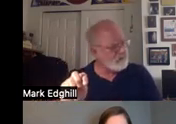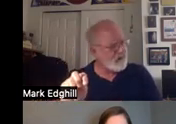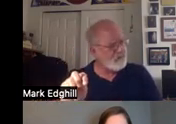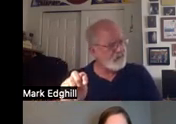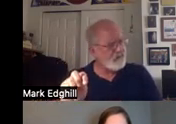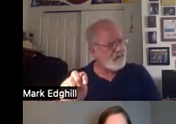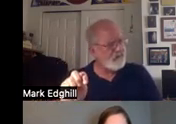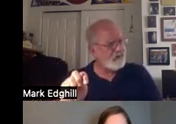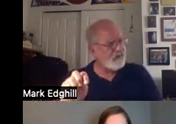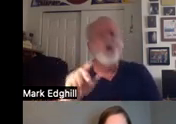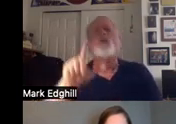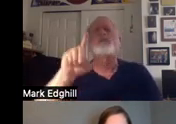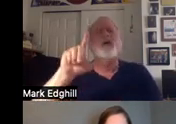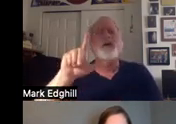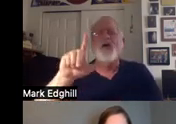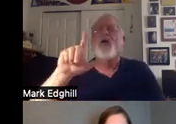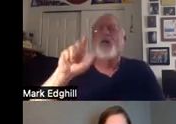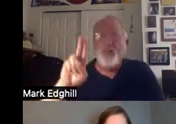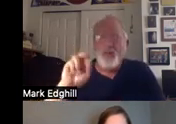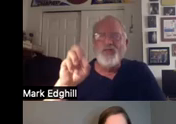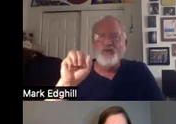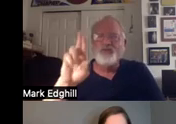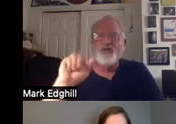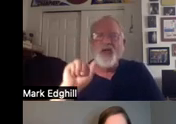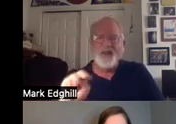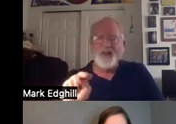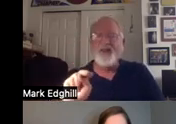What's his name? That was a Martin Luther.